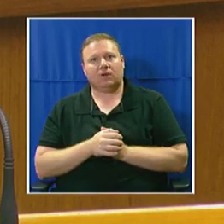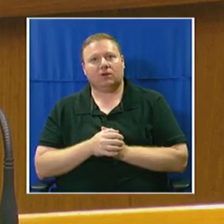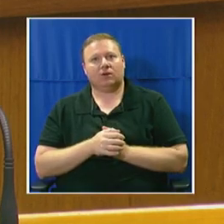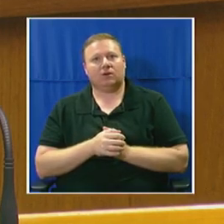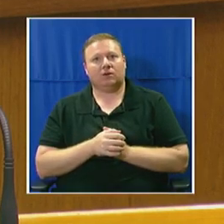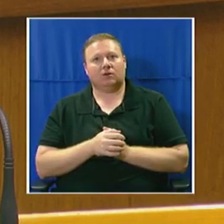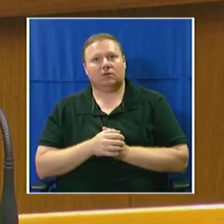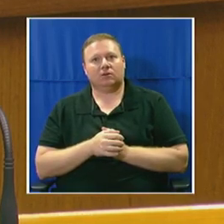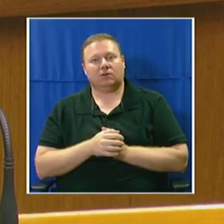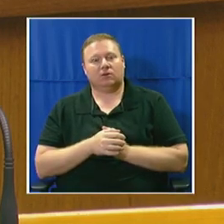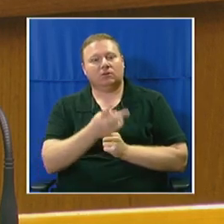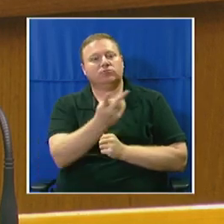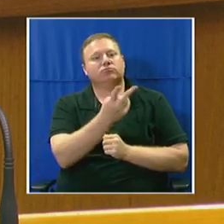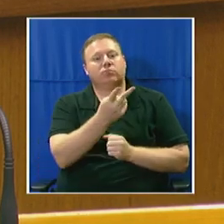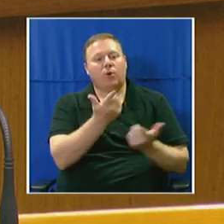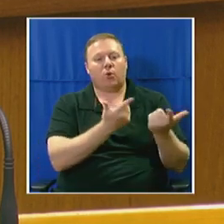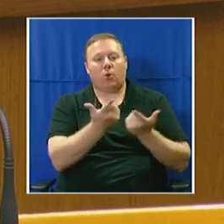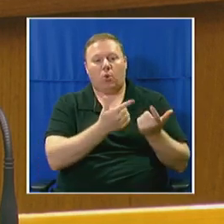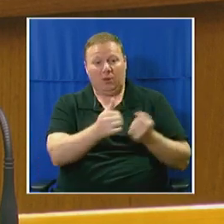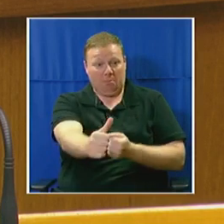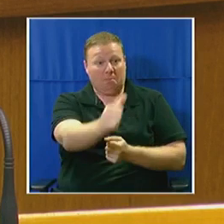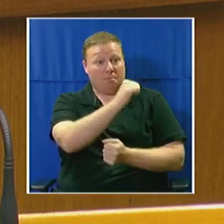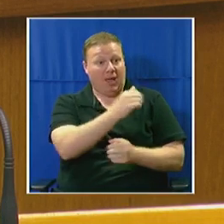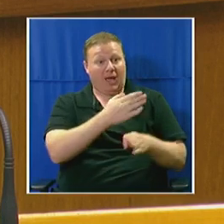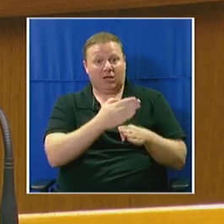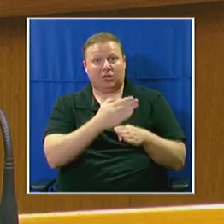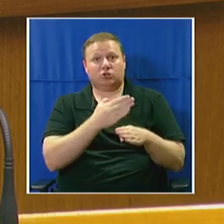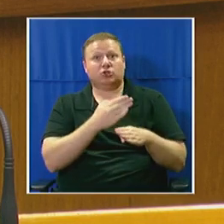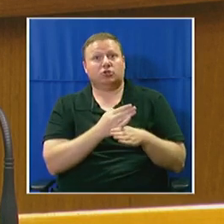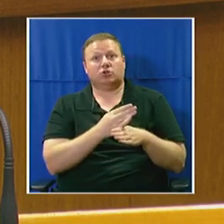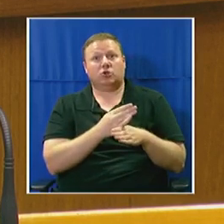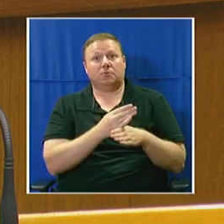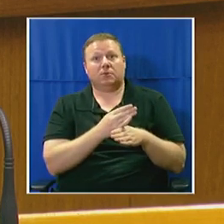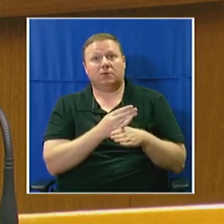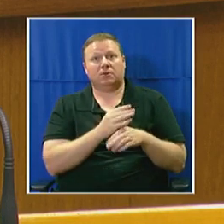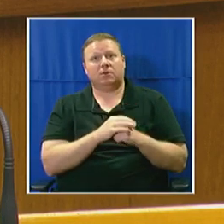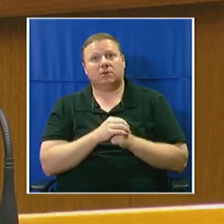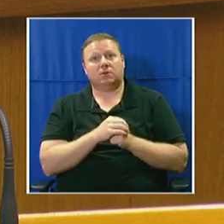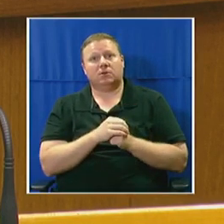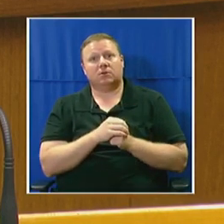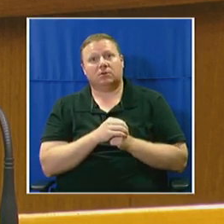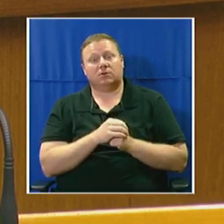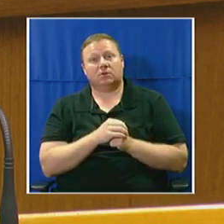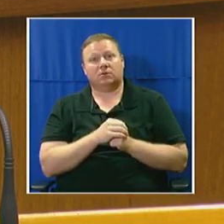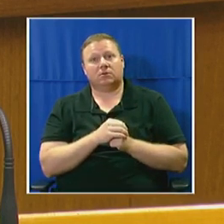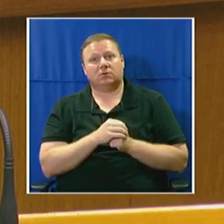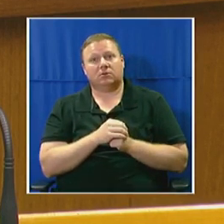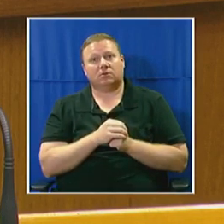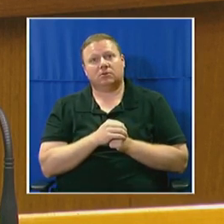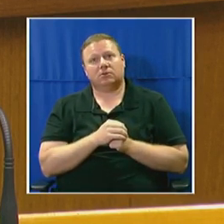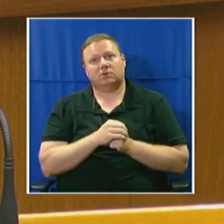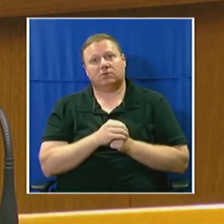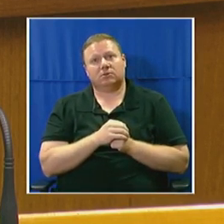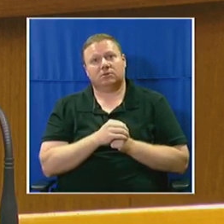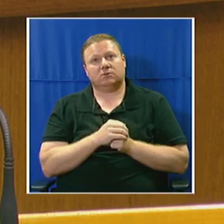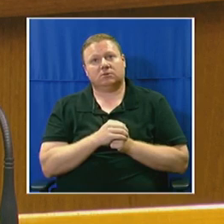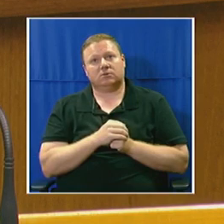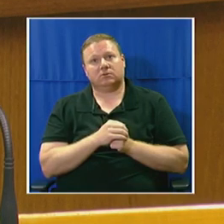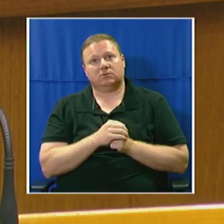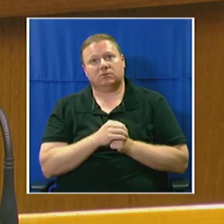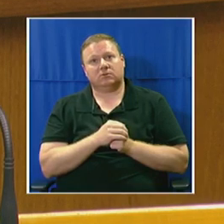shikim thank you honorable house chair the national Freedom Party welcomes the report of the Department of Justice on whether or not to